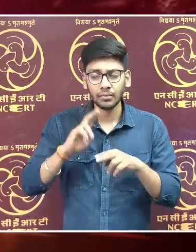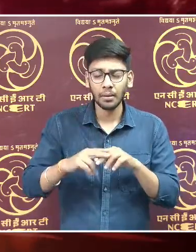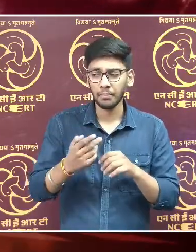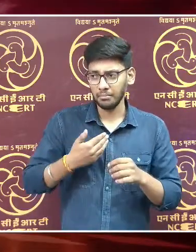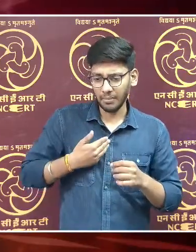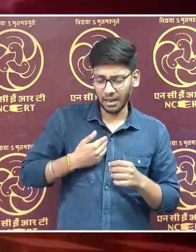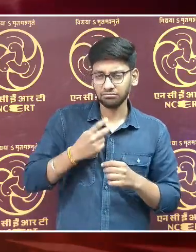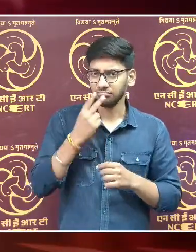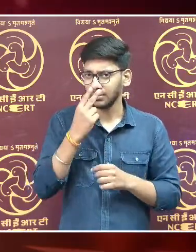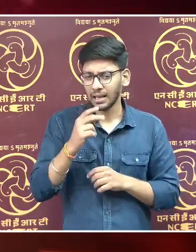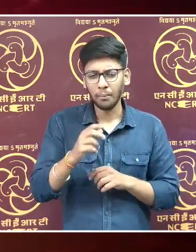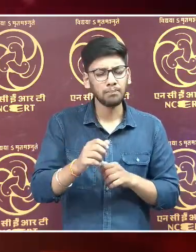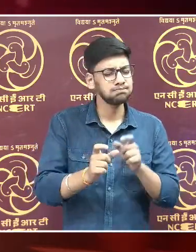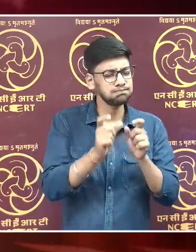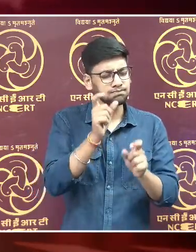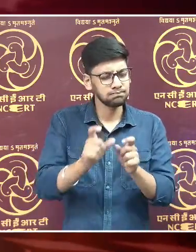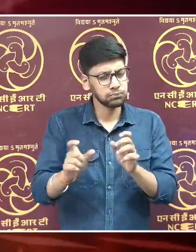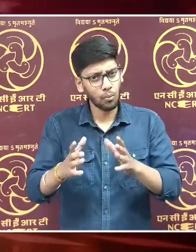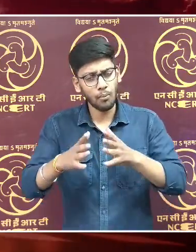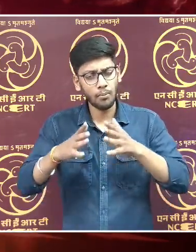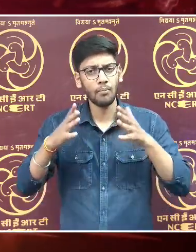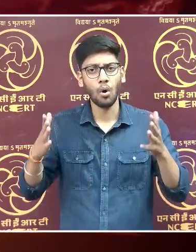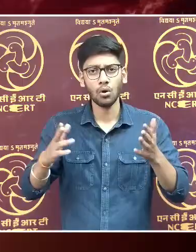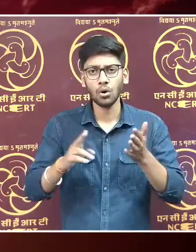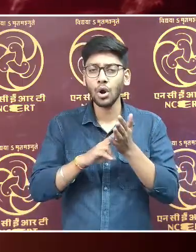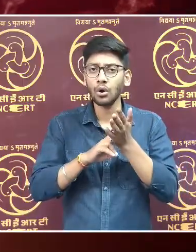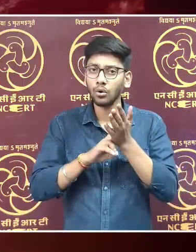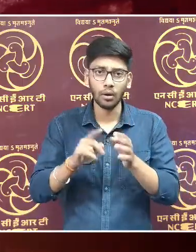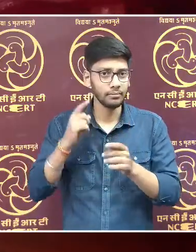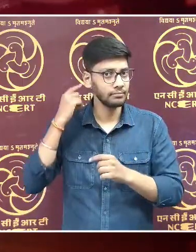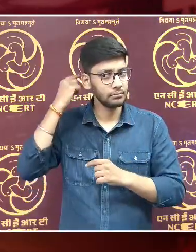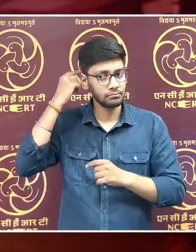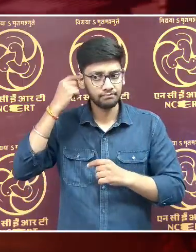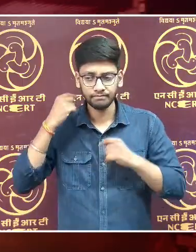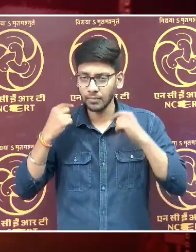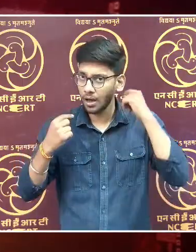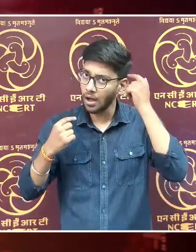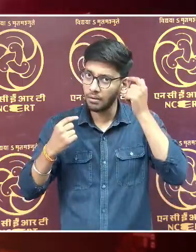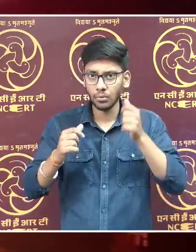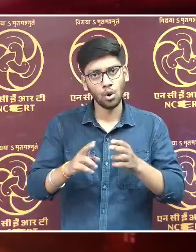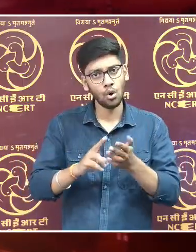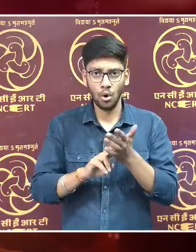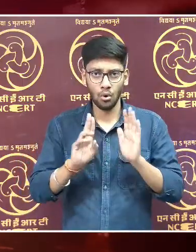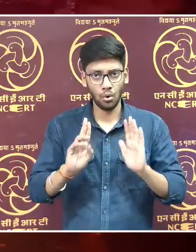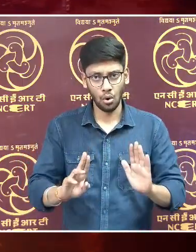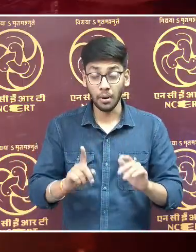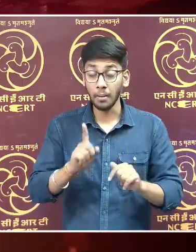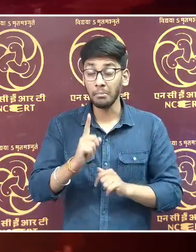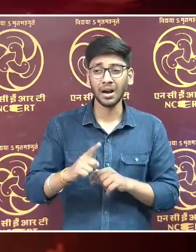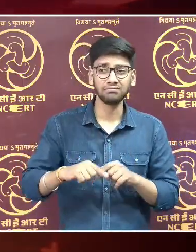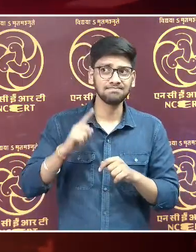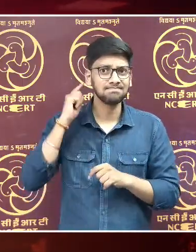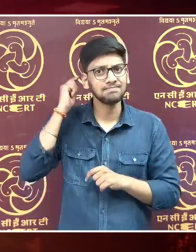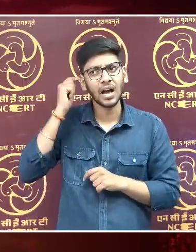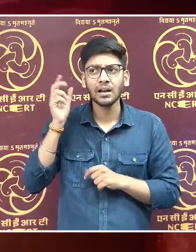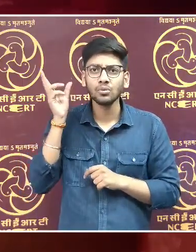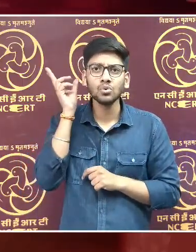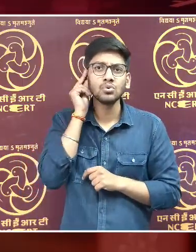have absolutely normal hearing structure from the outside, but still they are not able to hear